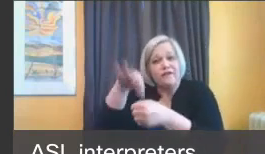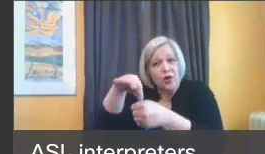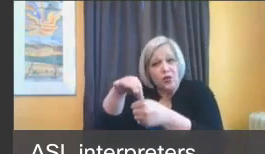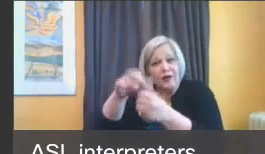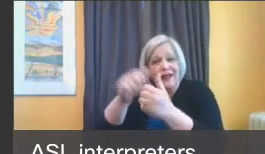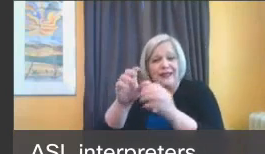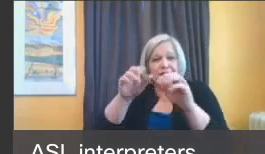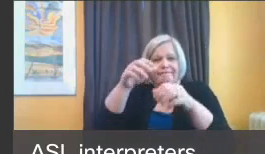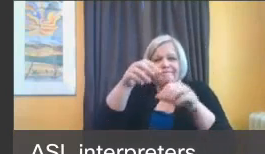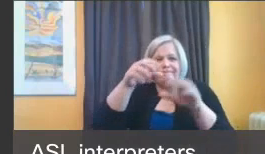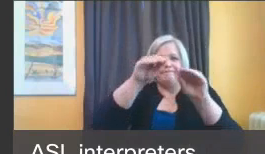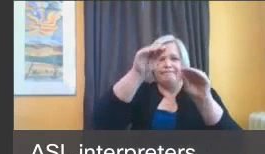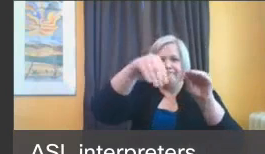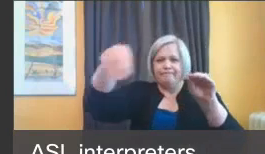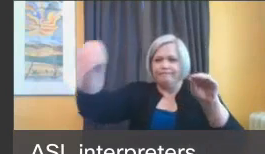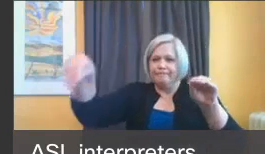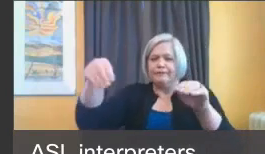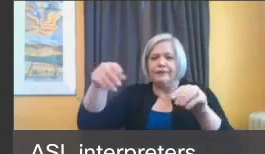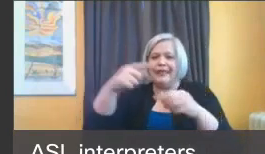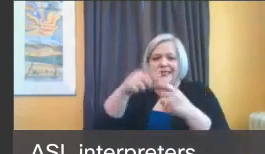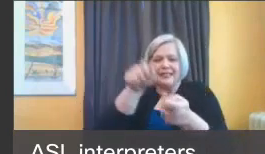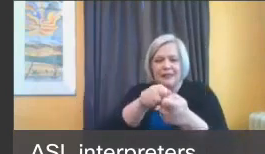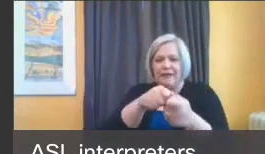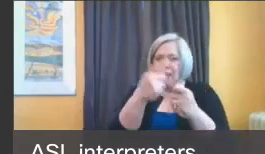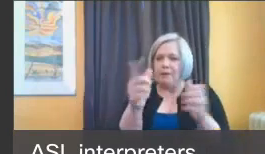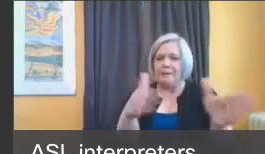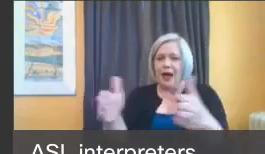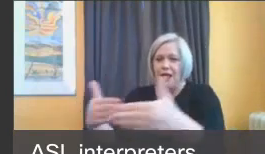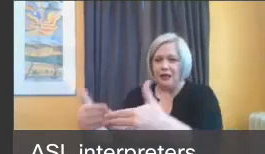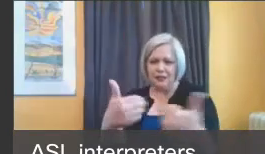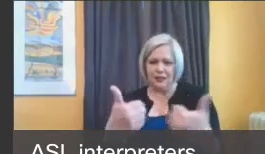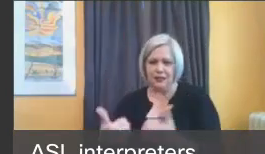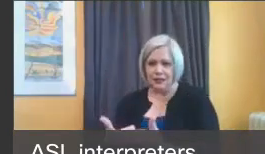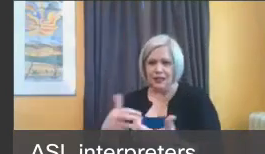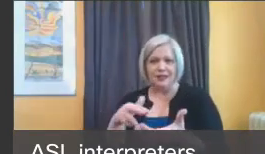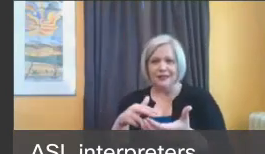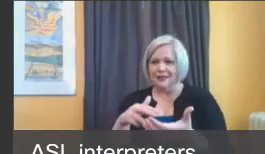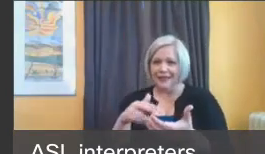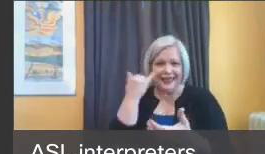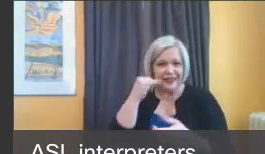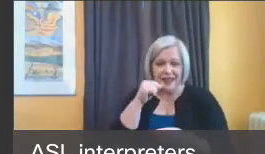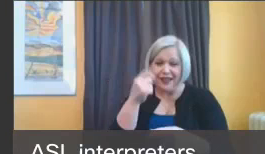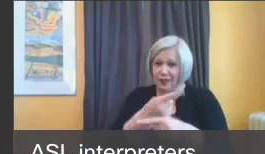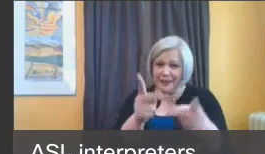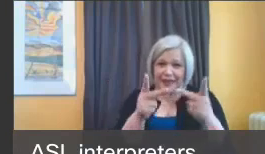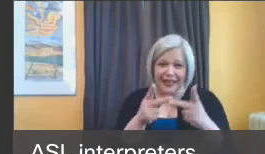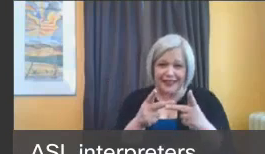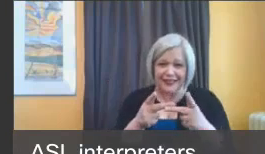corresponding box or their vote would not count. These efforts ensured that participation among minorities